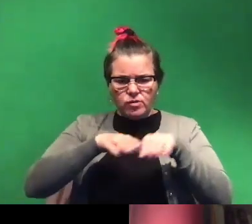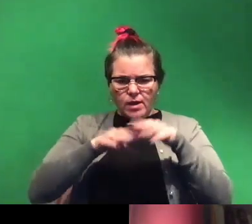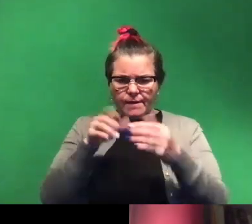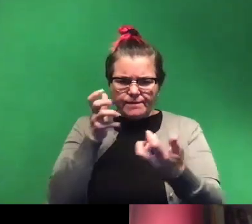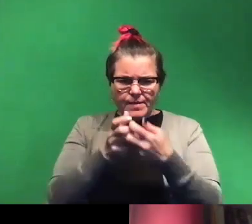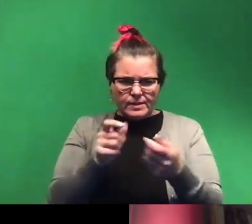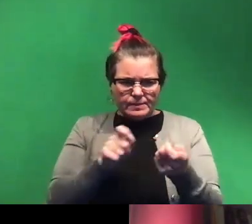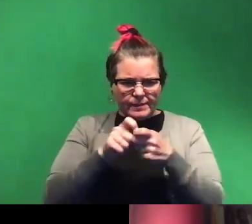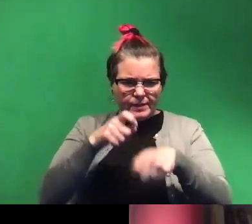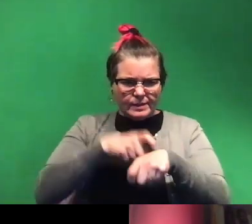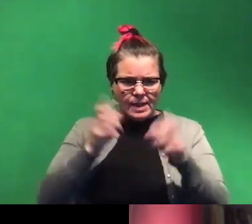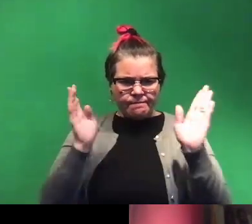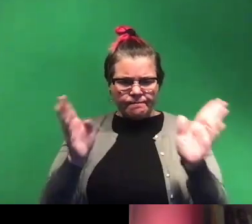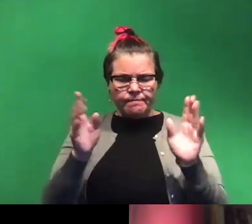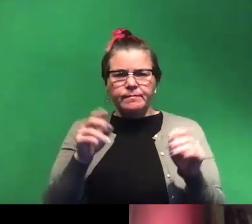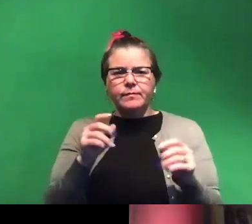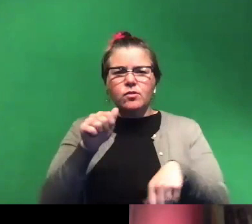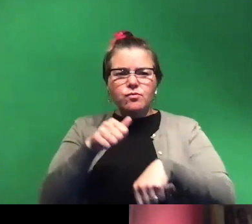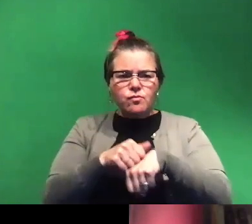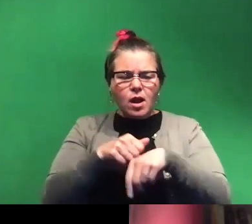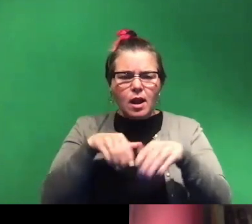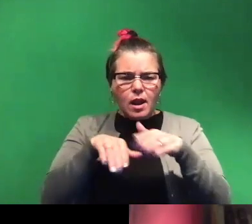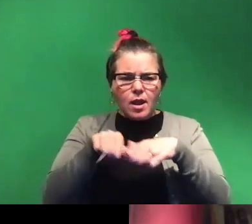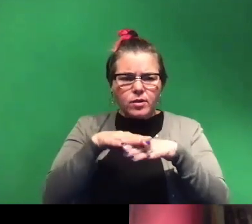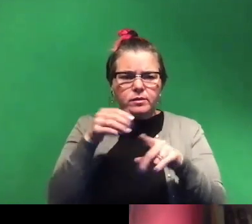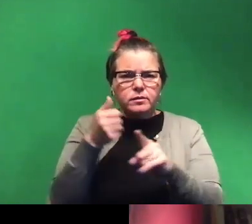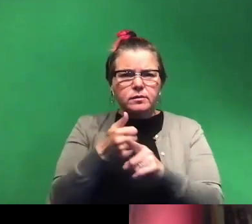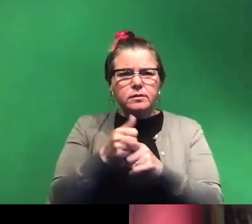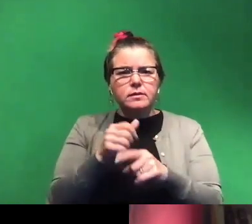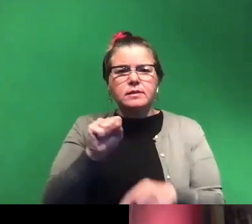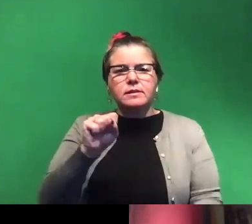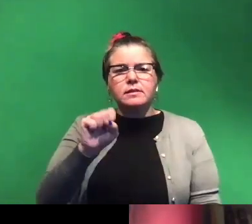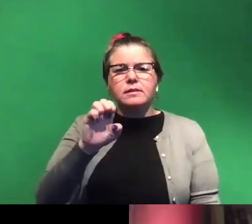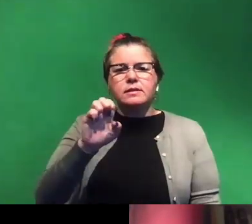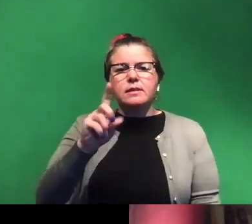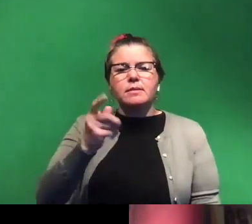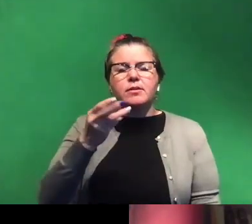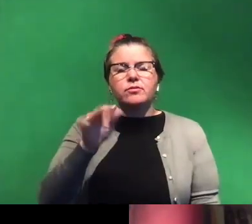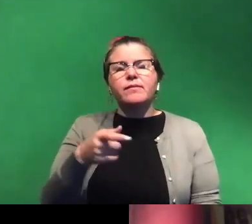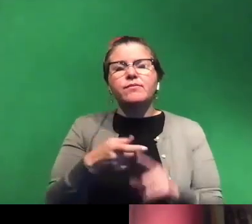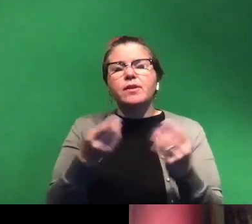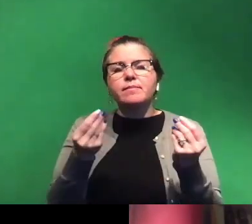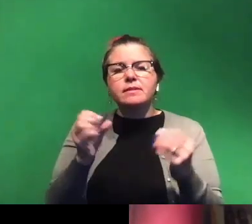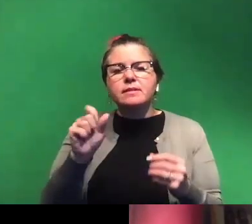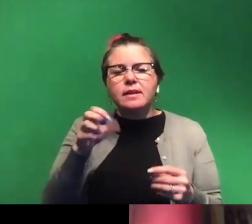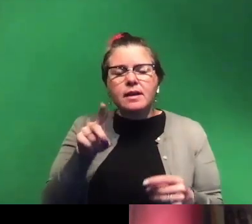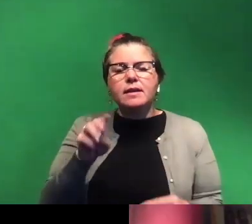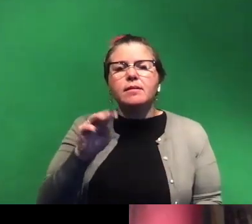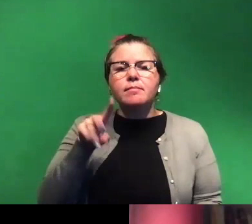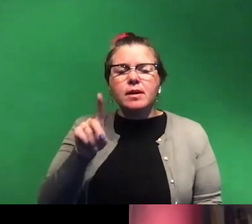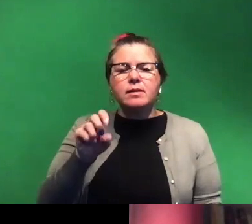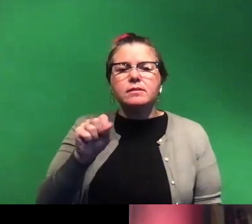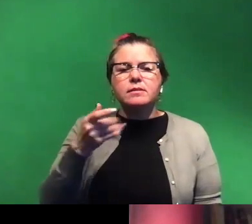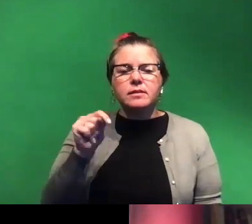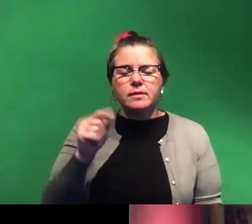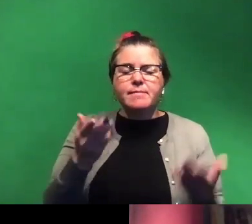period. And you look for rock layers that are what we call sedimentary, so laid down by things like sand, mud, silt, maybe